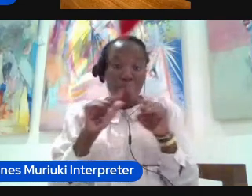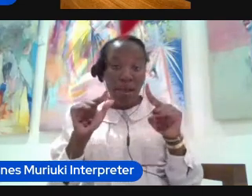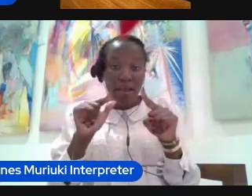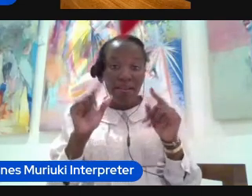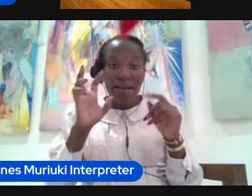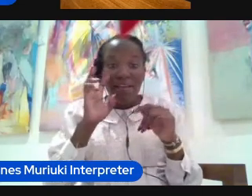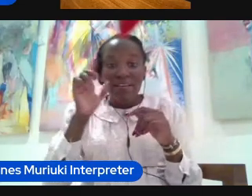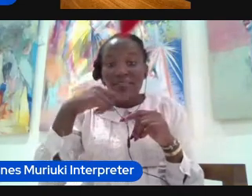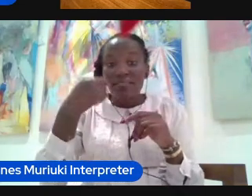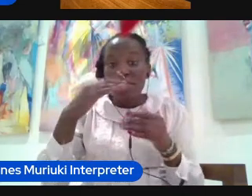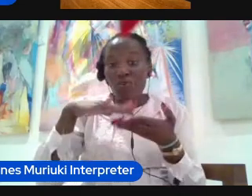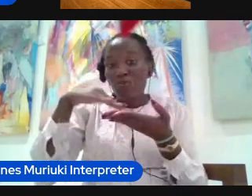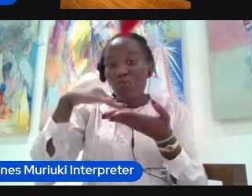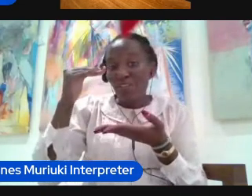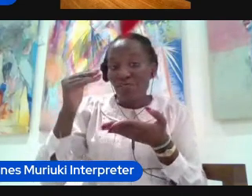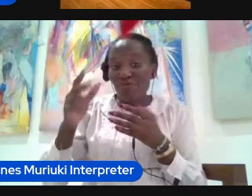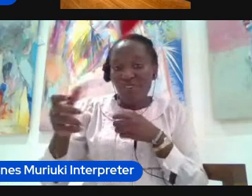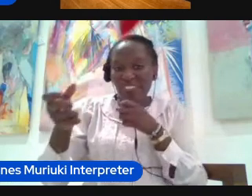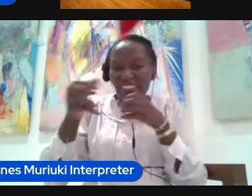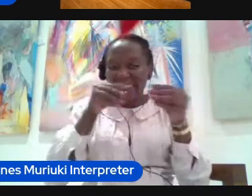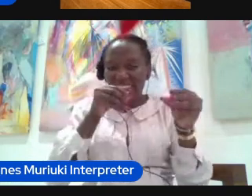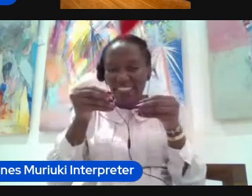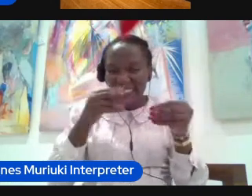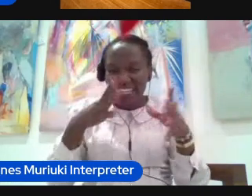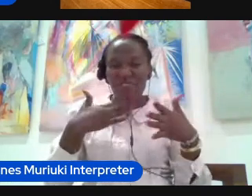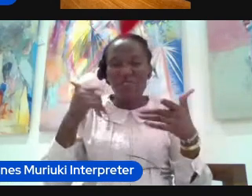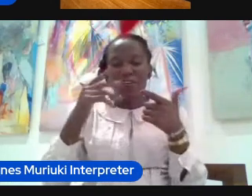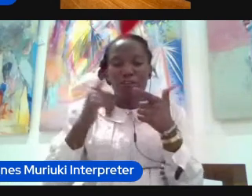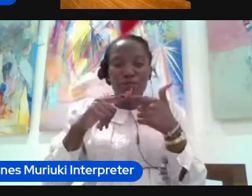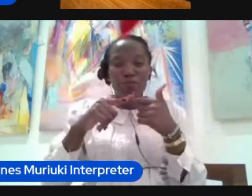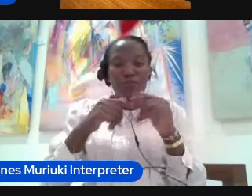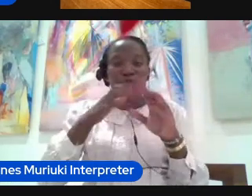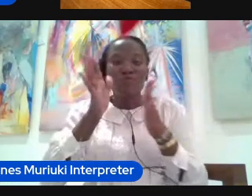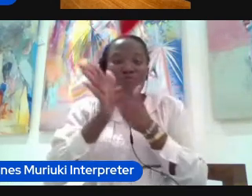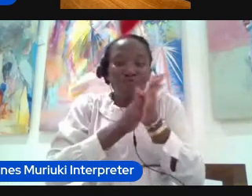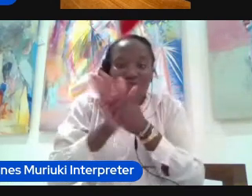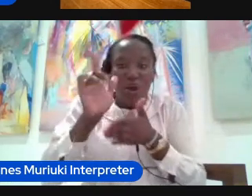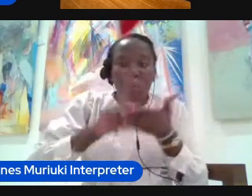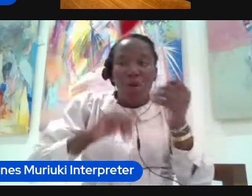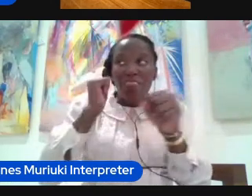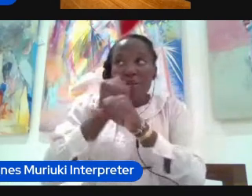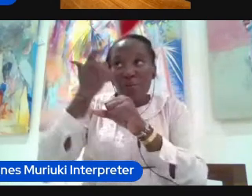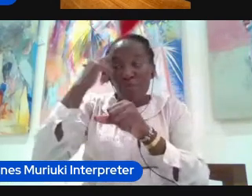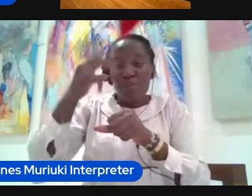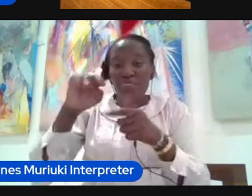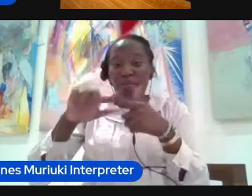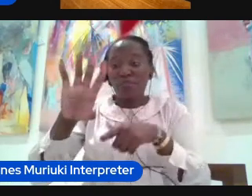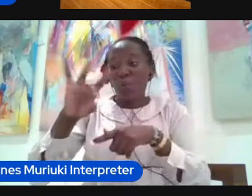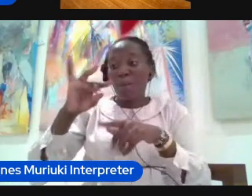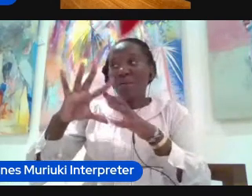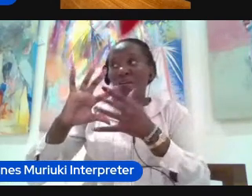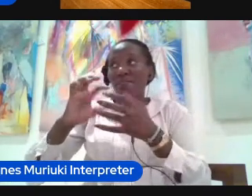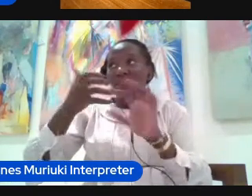most aggressive and most passionate about what they do for them to pick the ball next. Thank you.